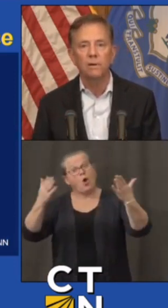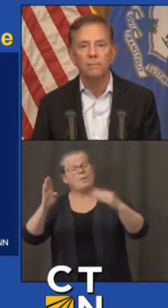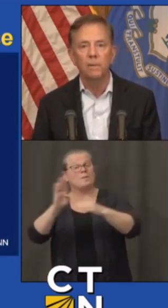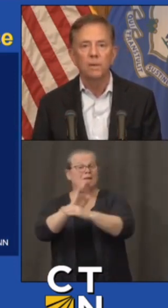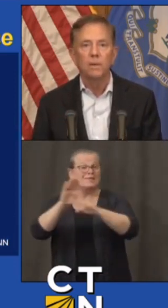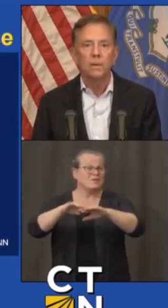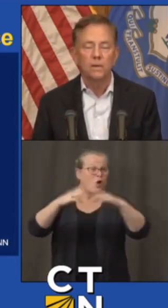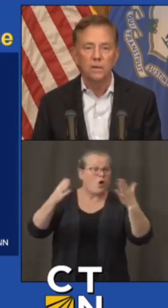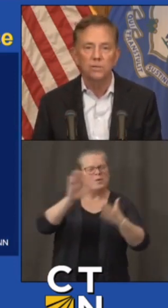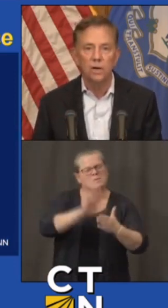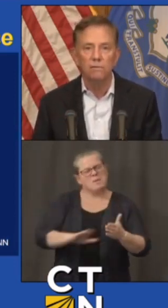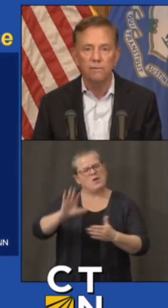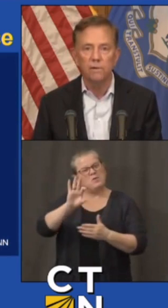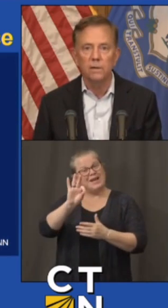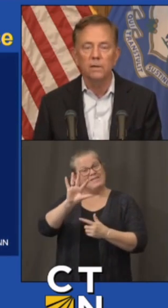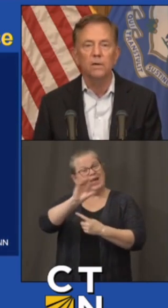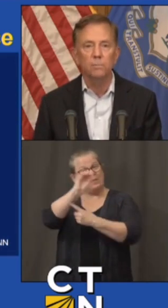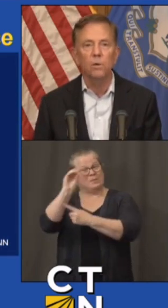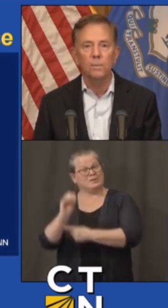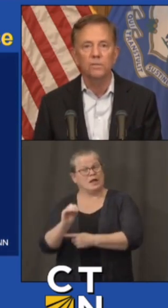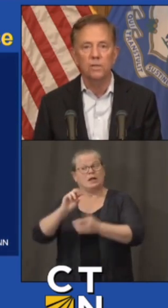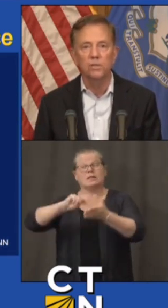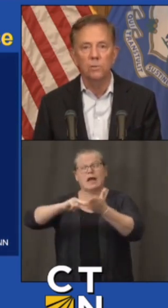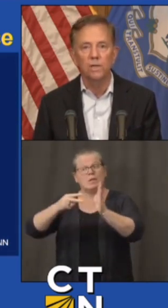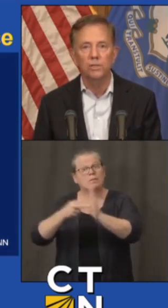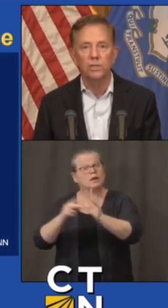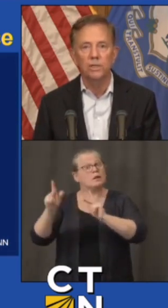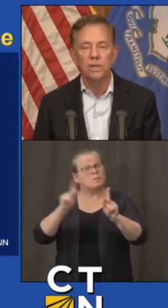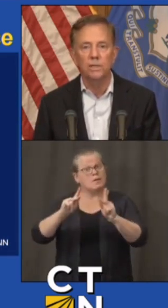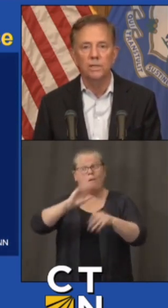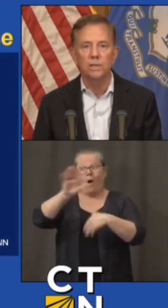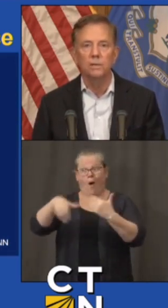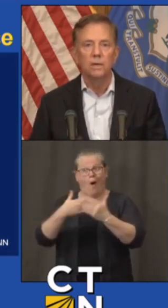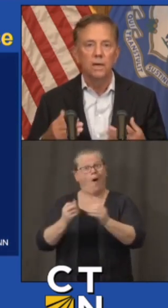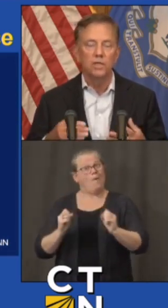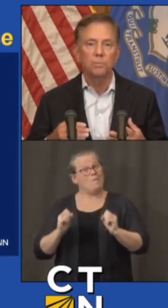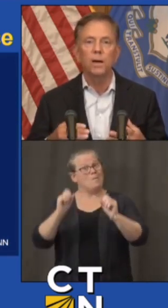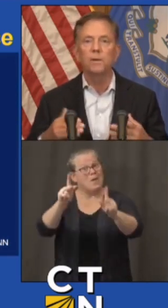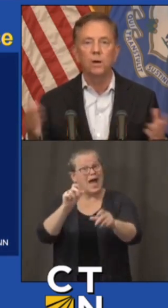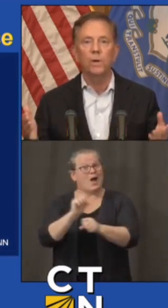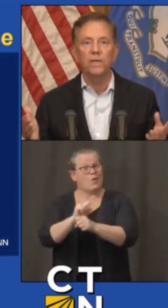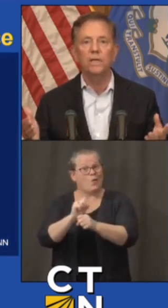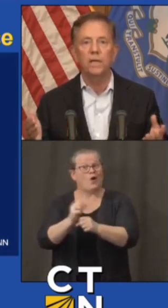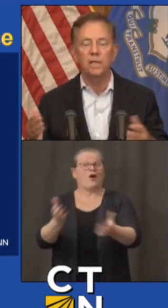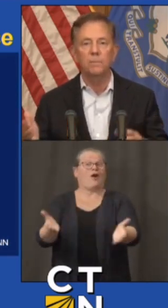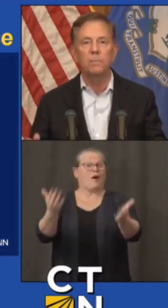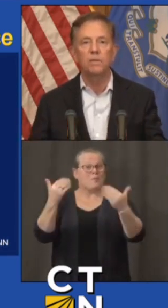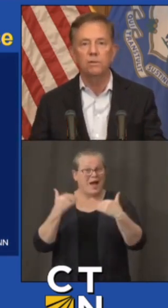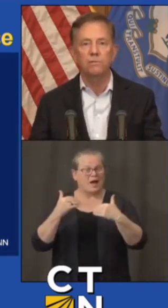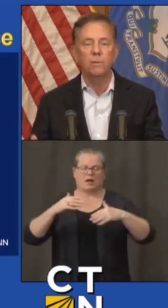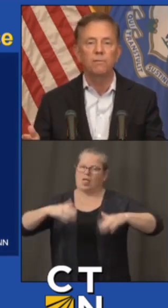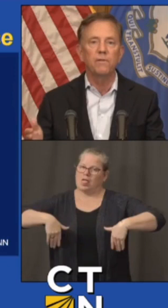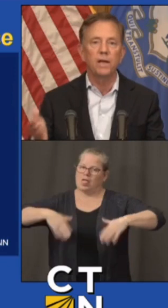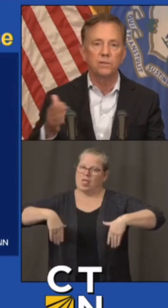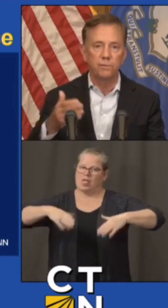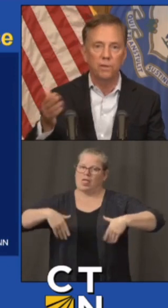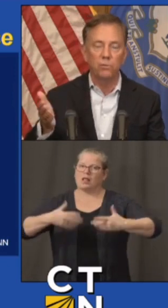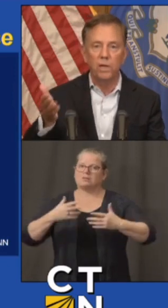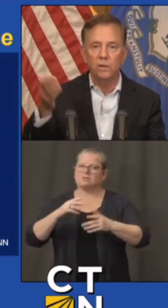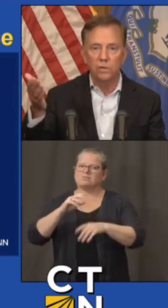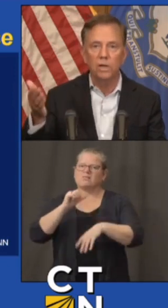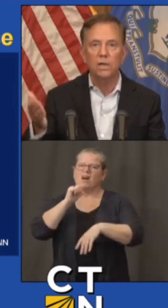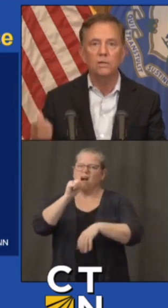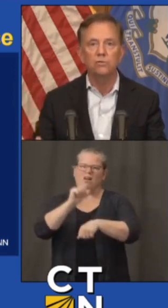have a tough unemployment situation, and as you probably know, we did get the permission from the feds